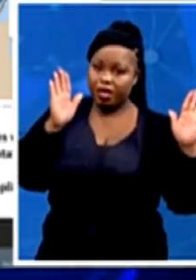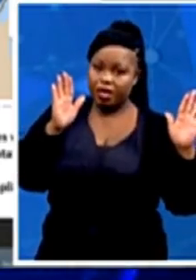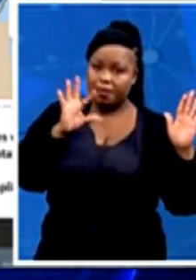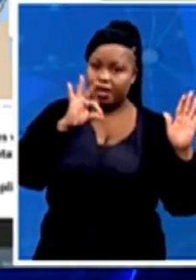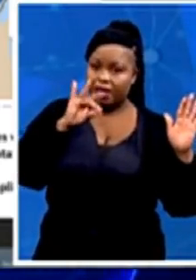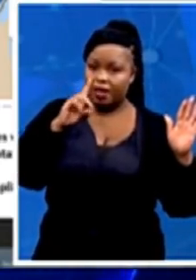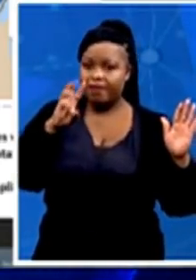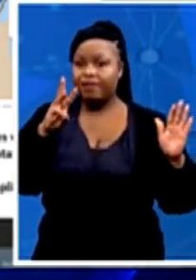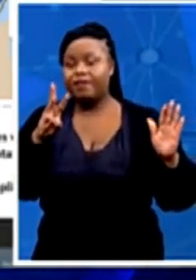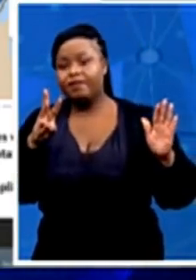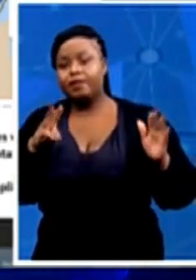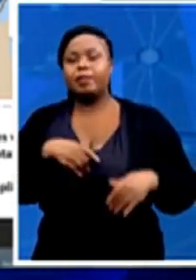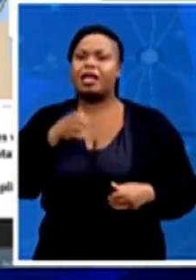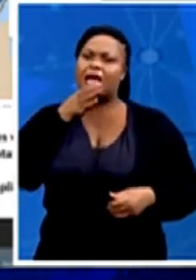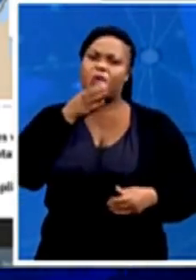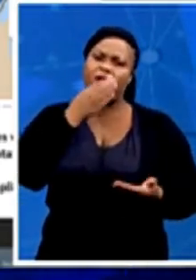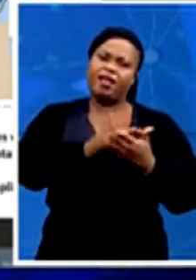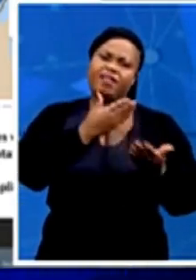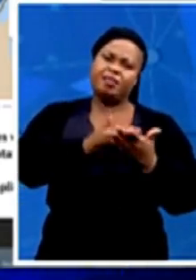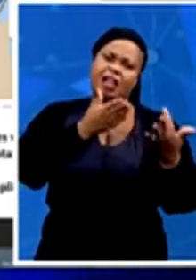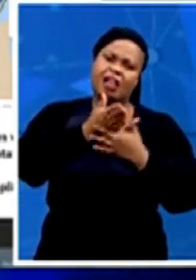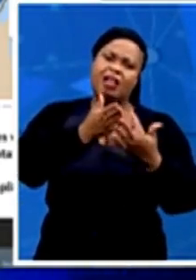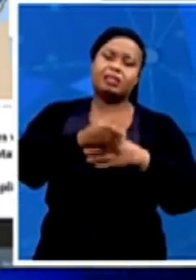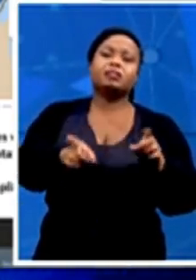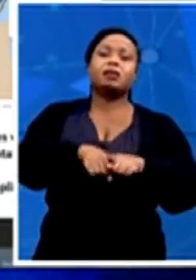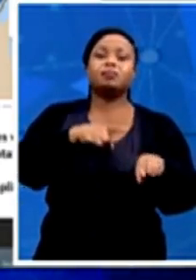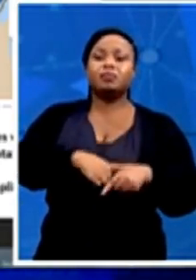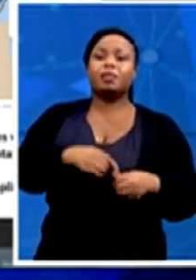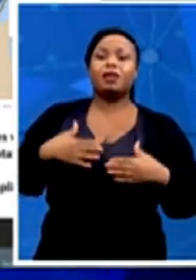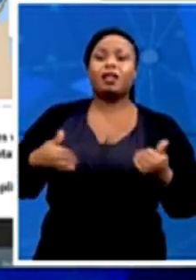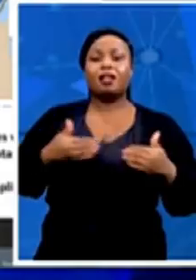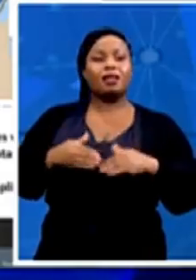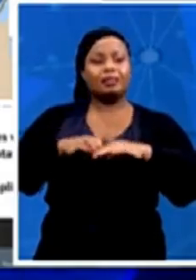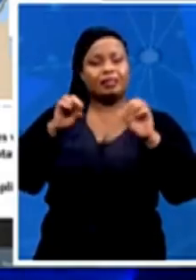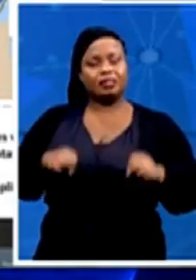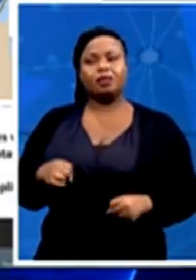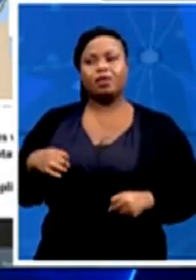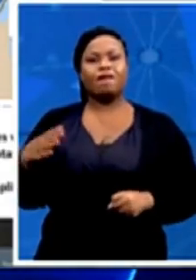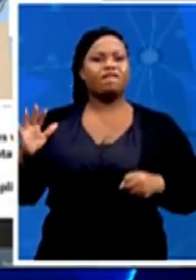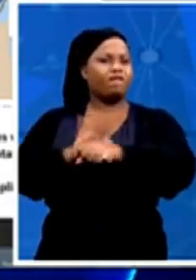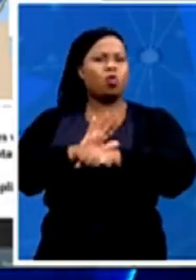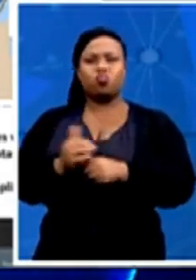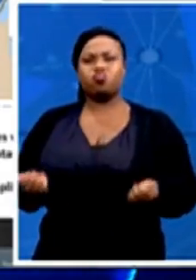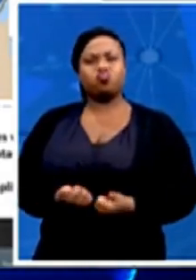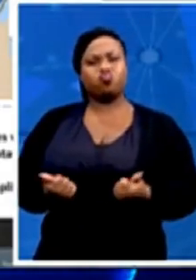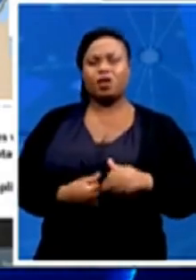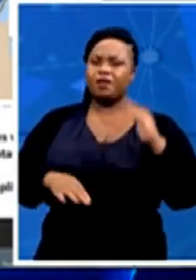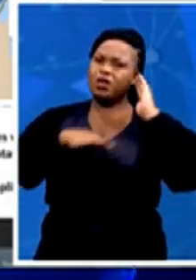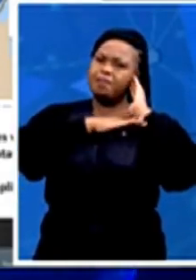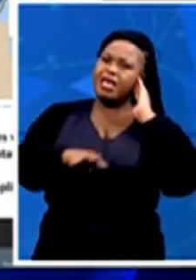the same time with the healthcare system being at its maximum capacity. So there will possibly